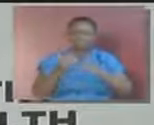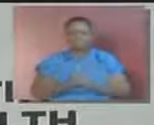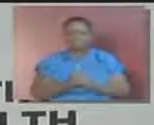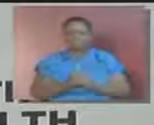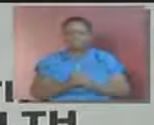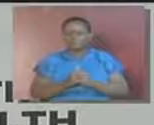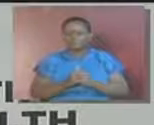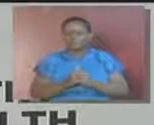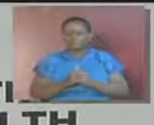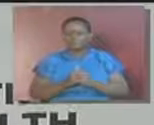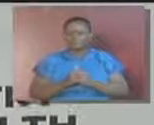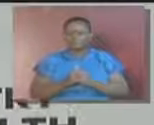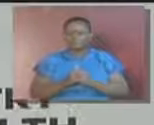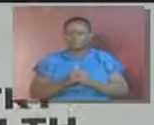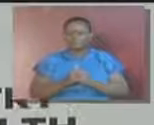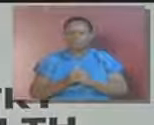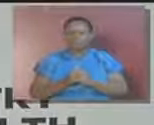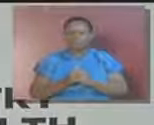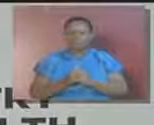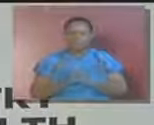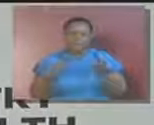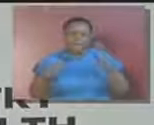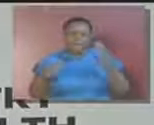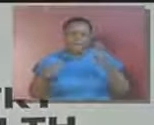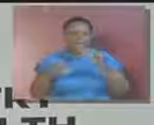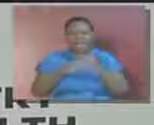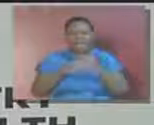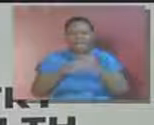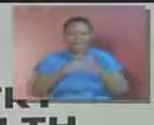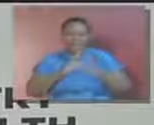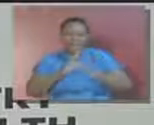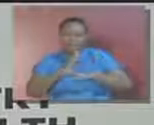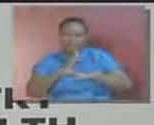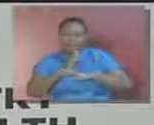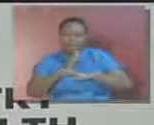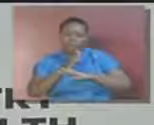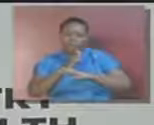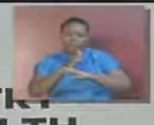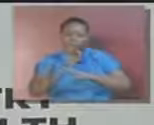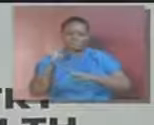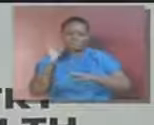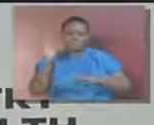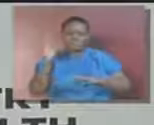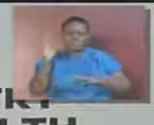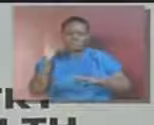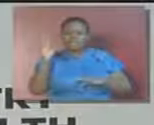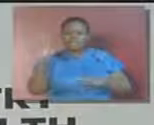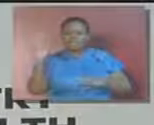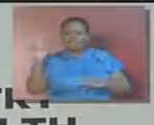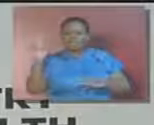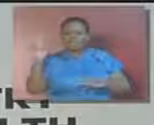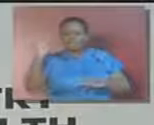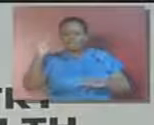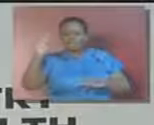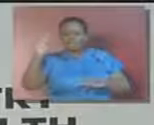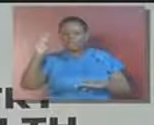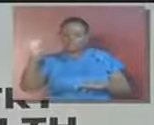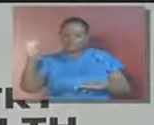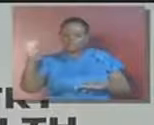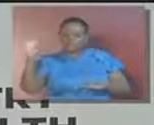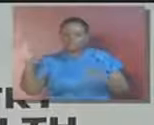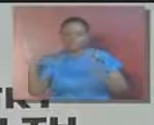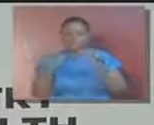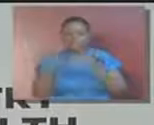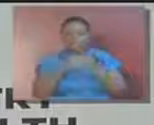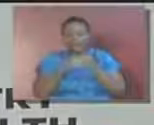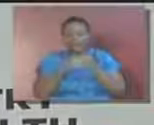75,600, that takes you up to 83,160 doses. If it's 15%, it takes you up to 86,940.